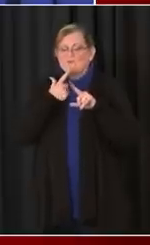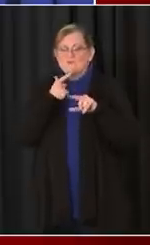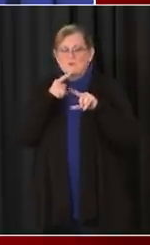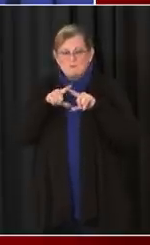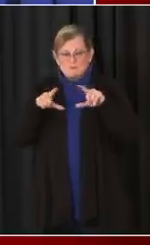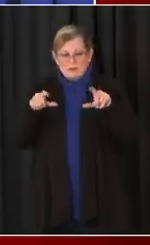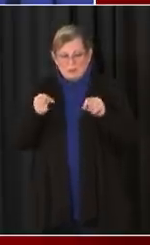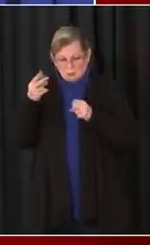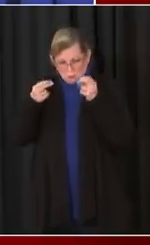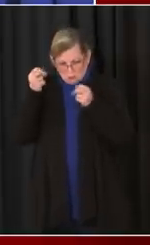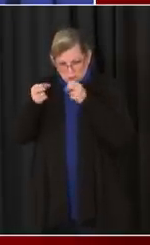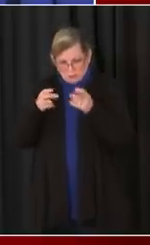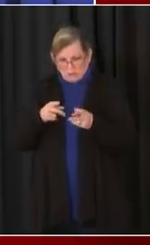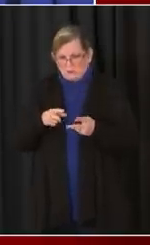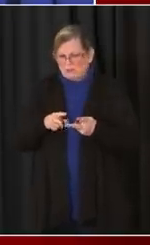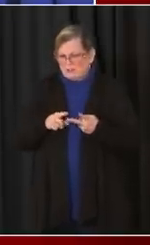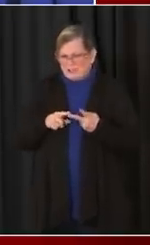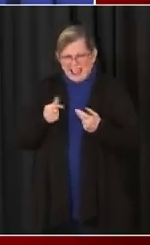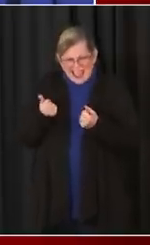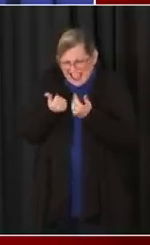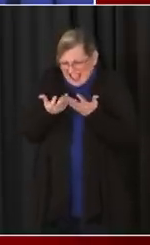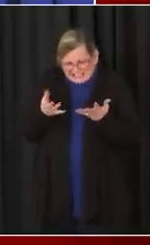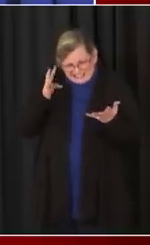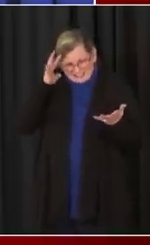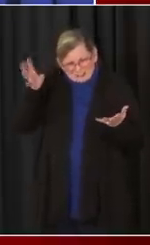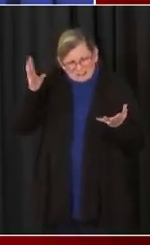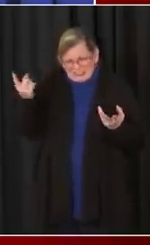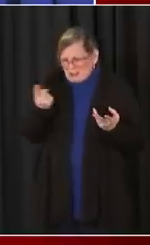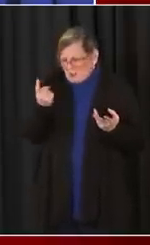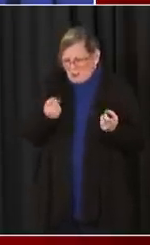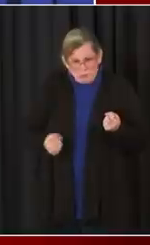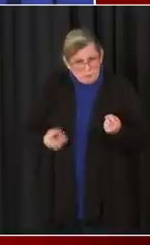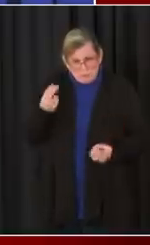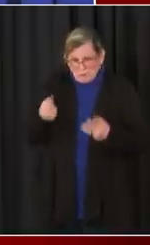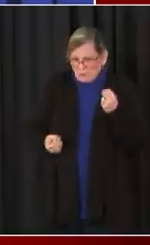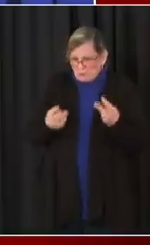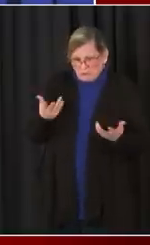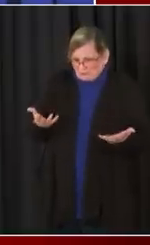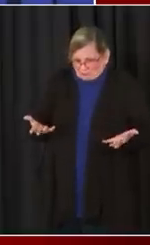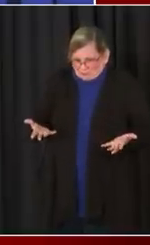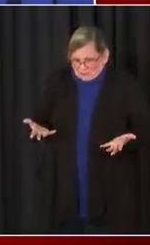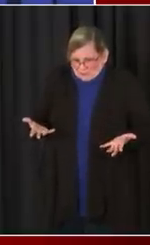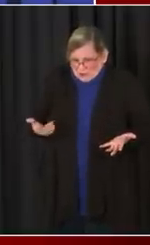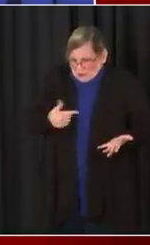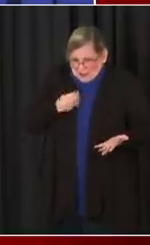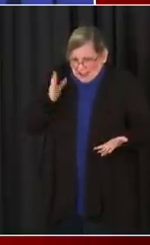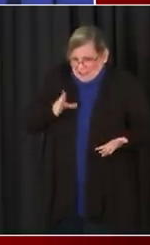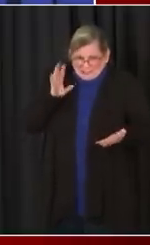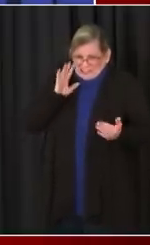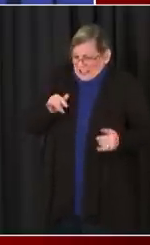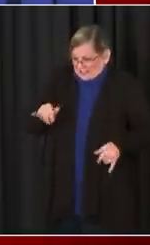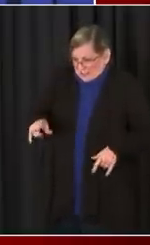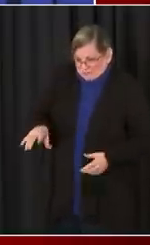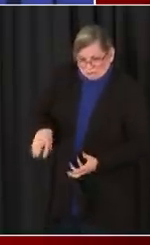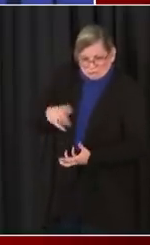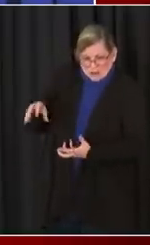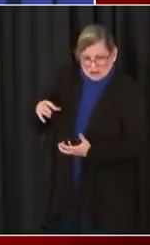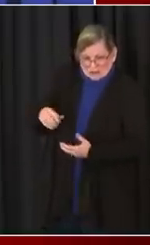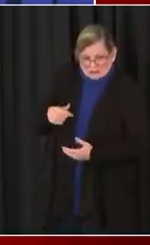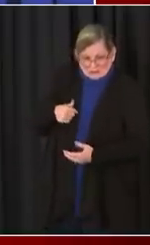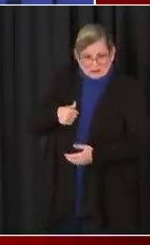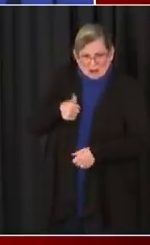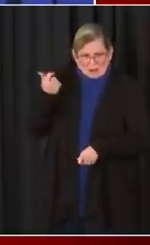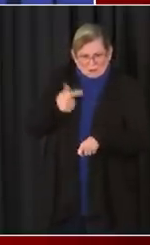them, everything, you name it, urine, and we have not in every instance declared a riot. In this one, we